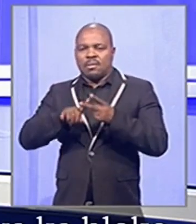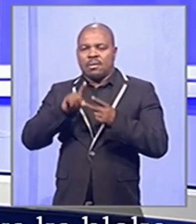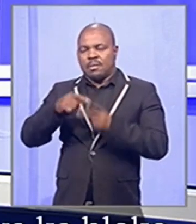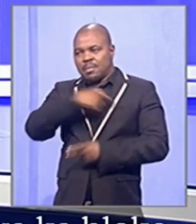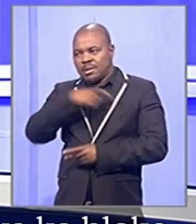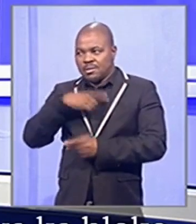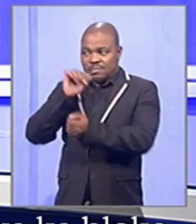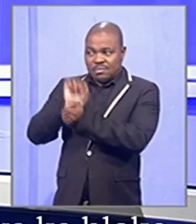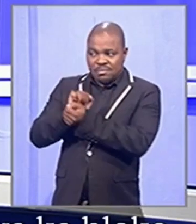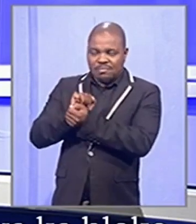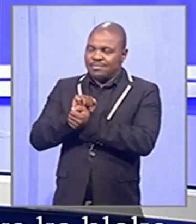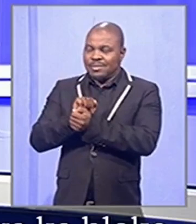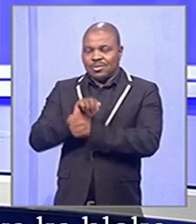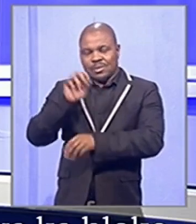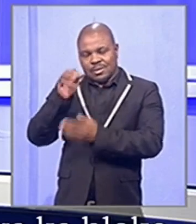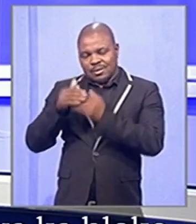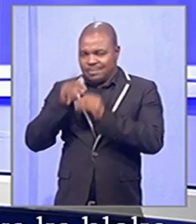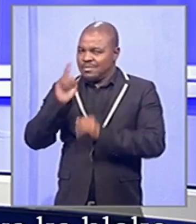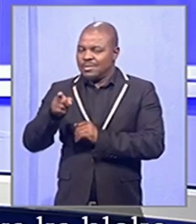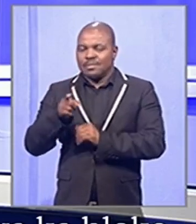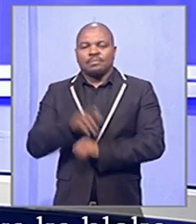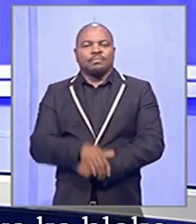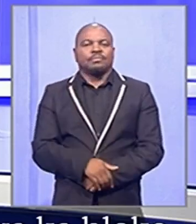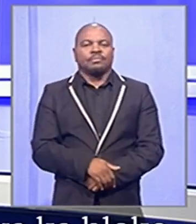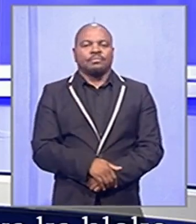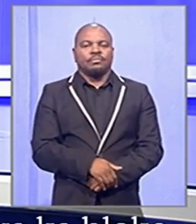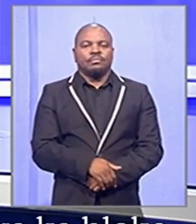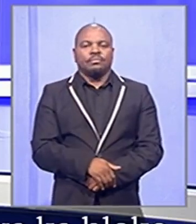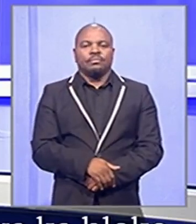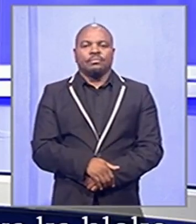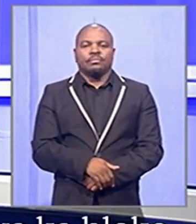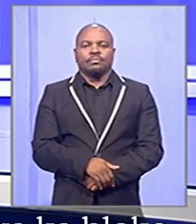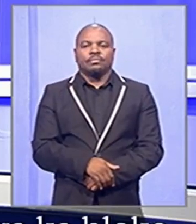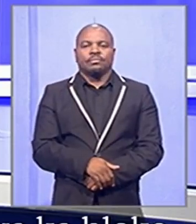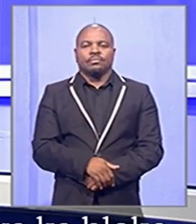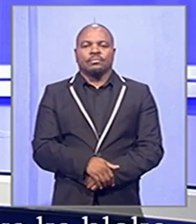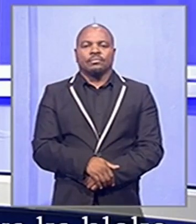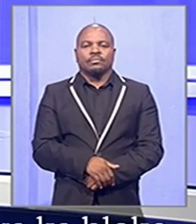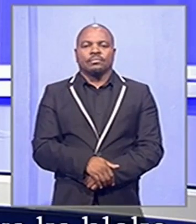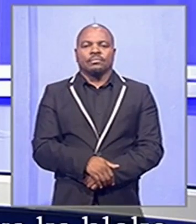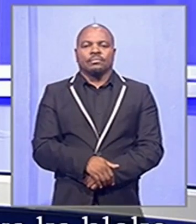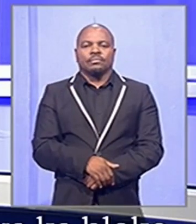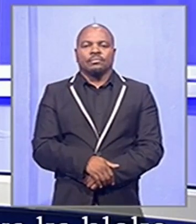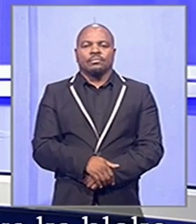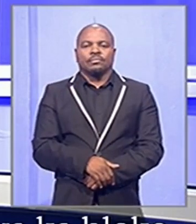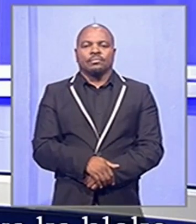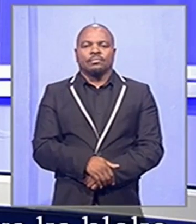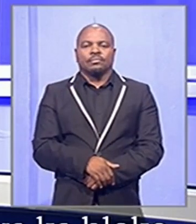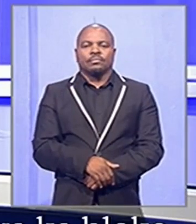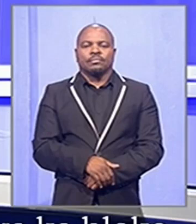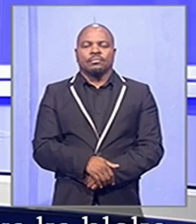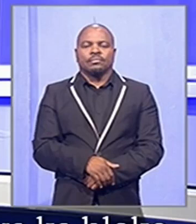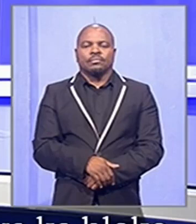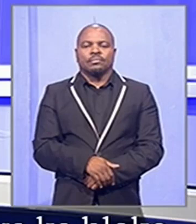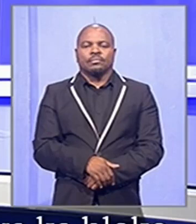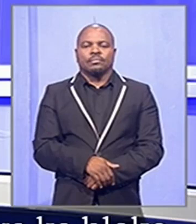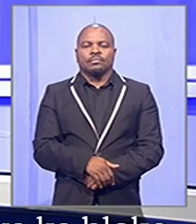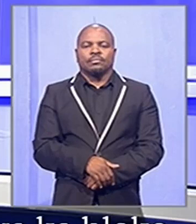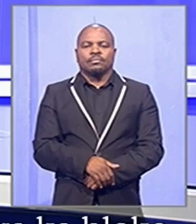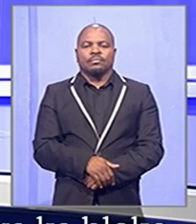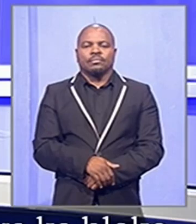ya ho fana ka lengolo la tshwaro la moetapele wa mmuso le wa sesole e lokela ho etswa ka hloko.